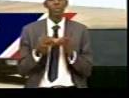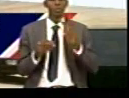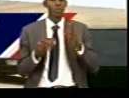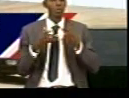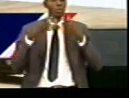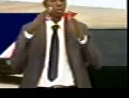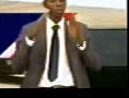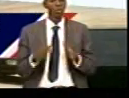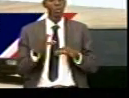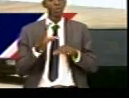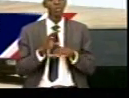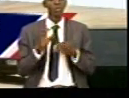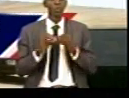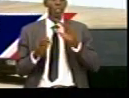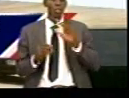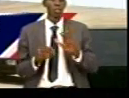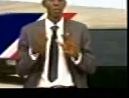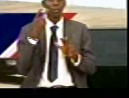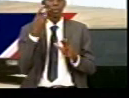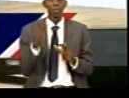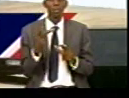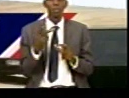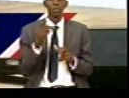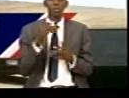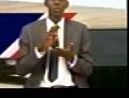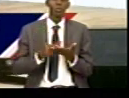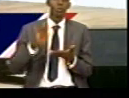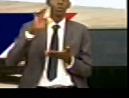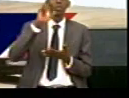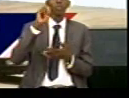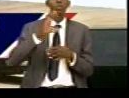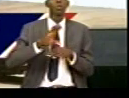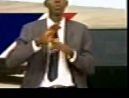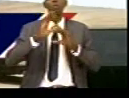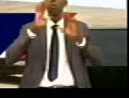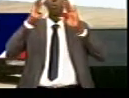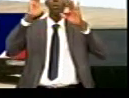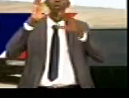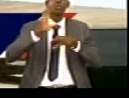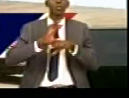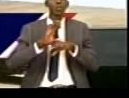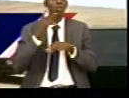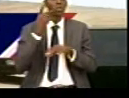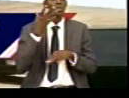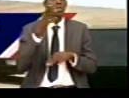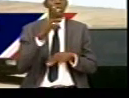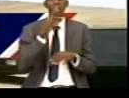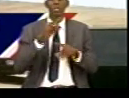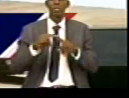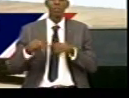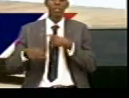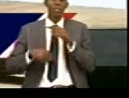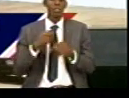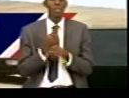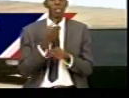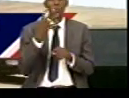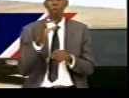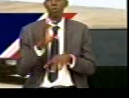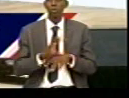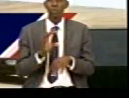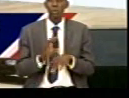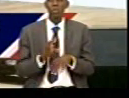see, there are many kinds of churches, and there are nominal churches. There are